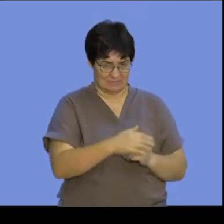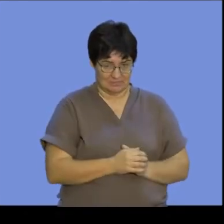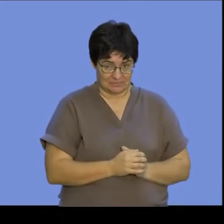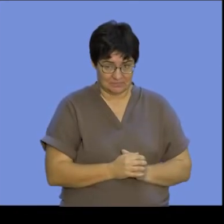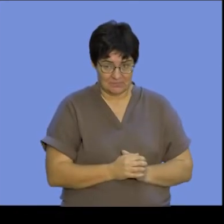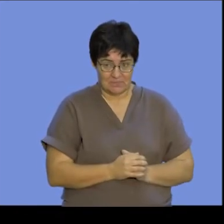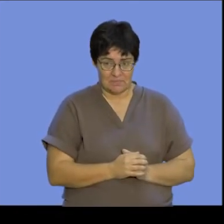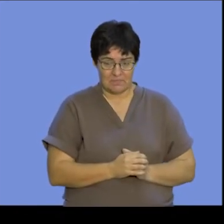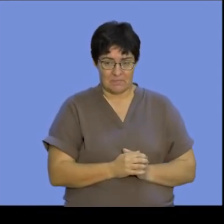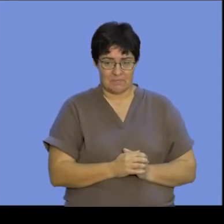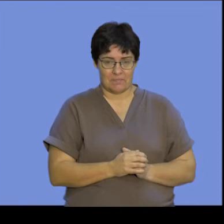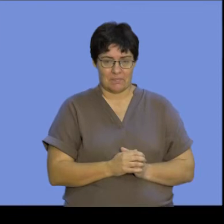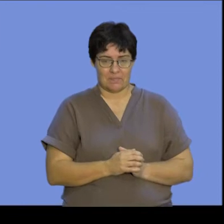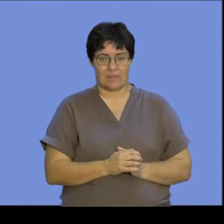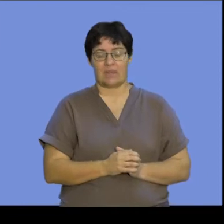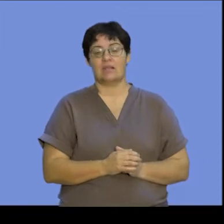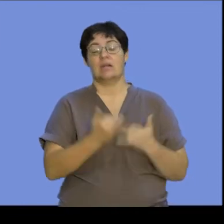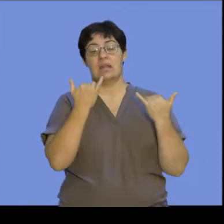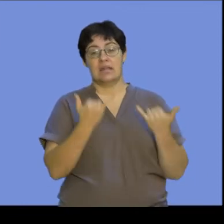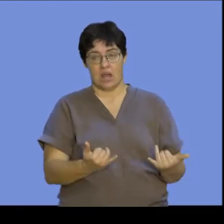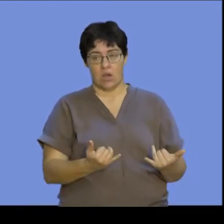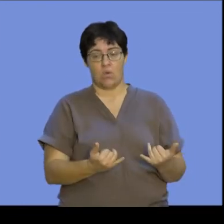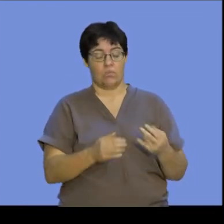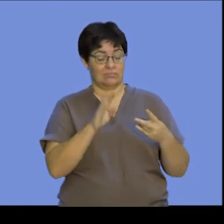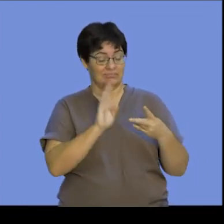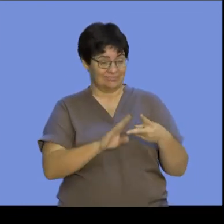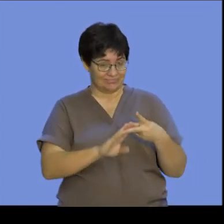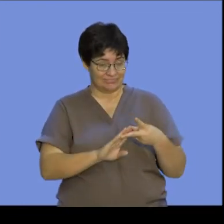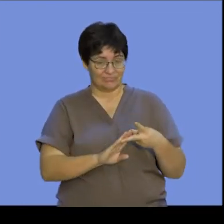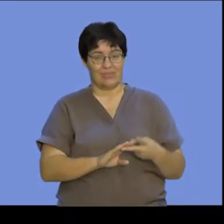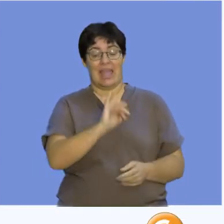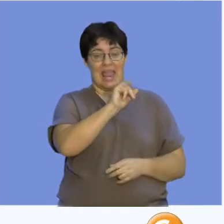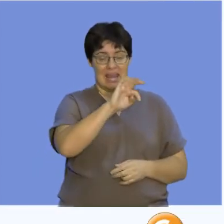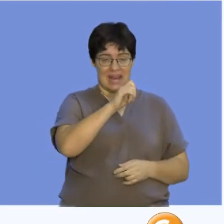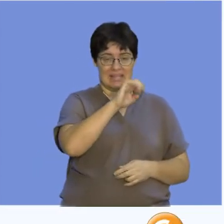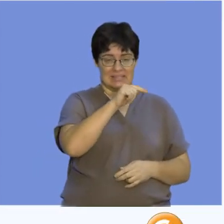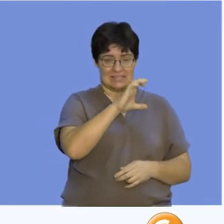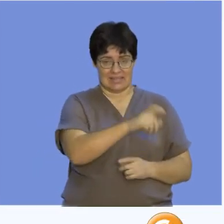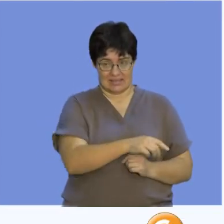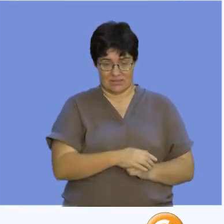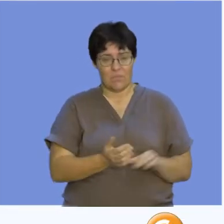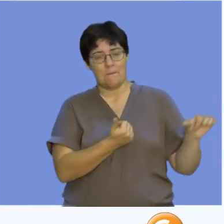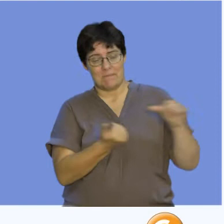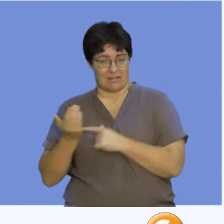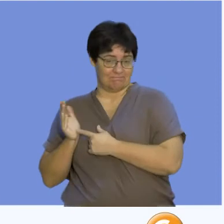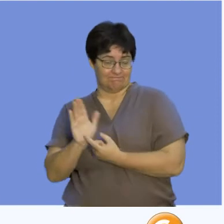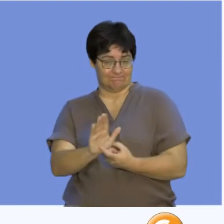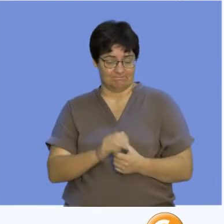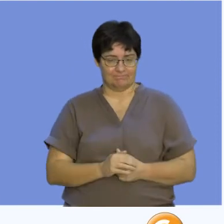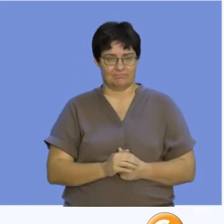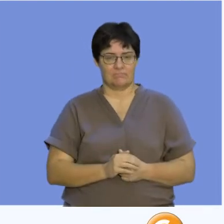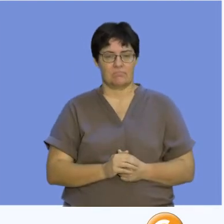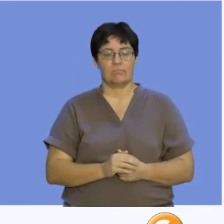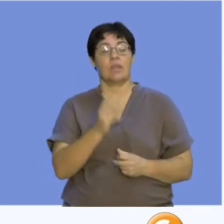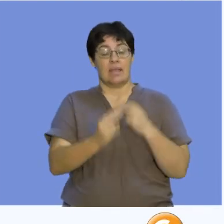Now, let's look at an inelastic collision. So now we're going to go back here. Let's reset this. We're